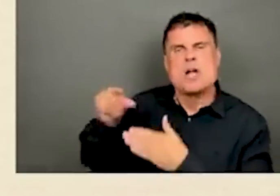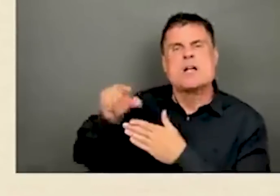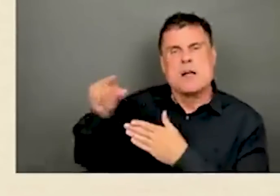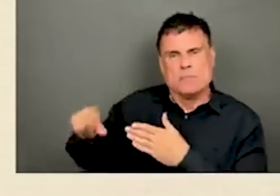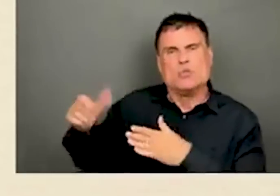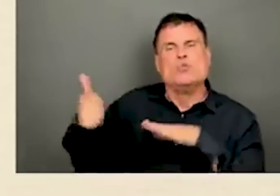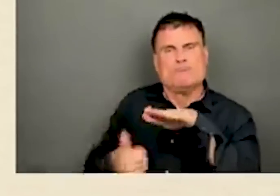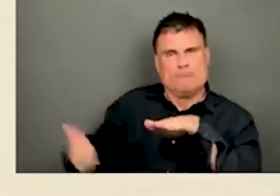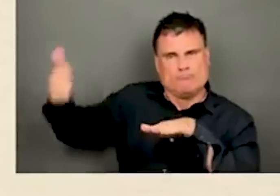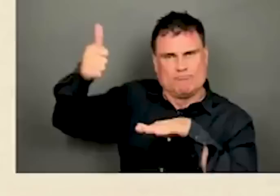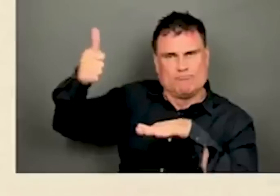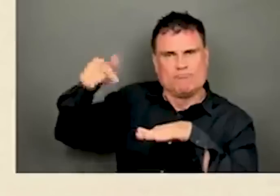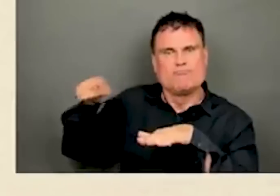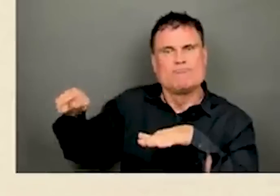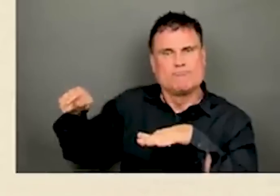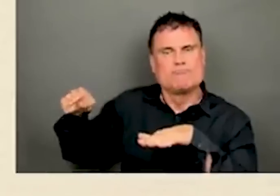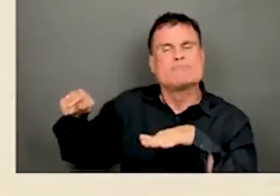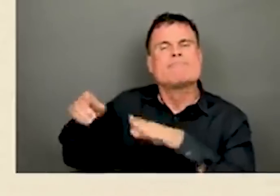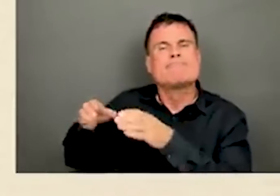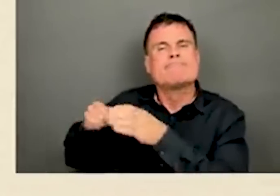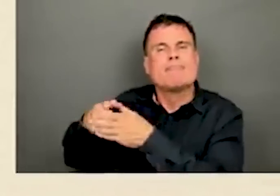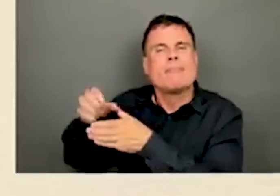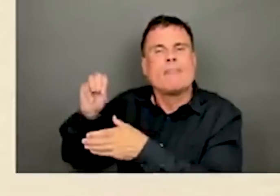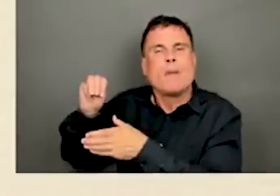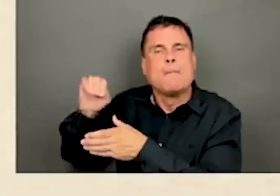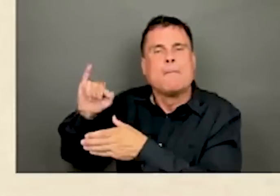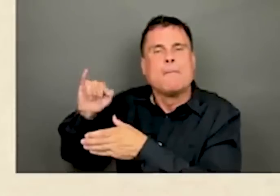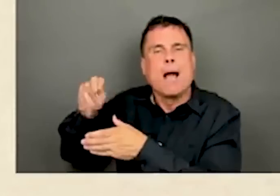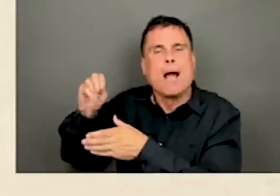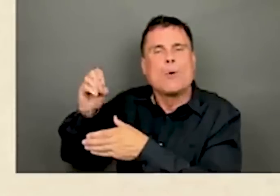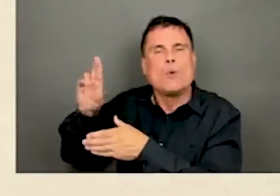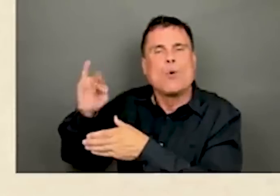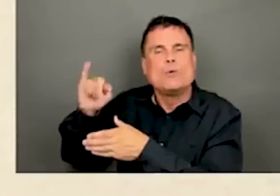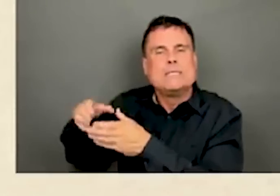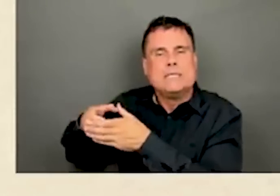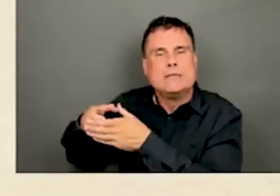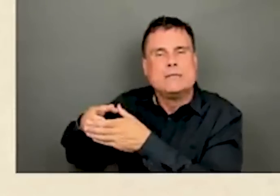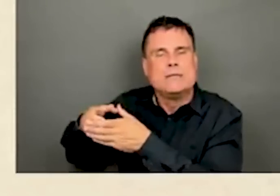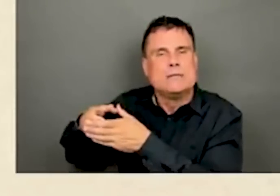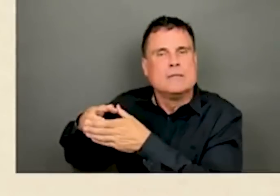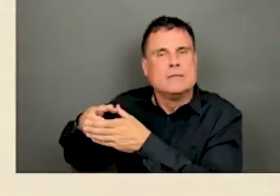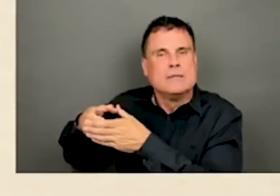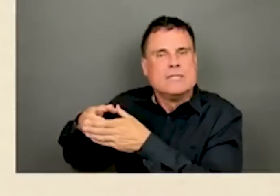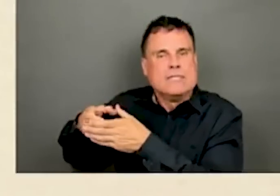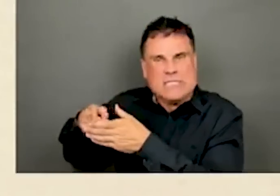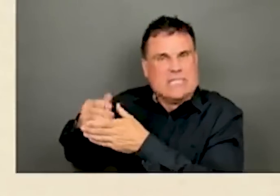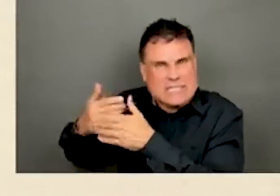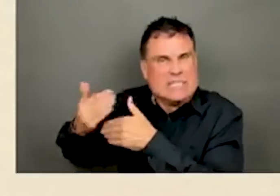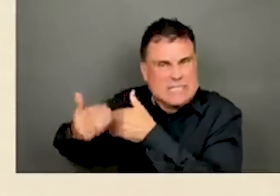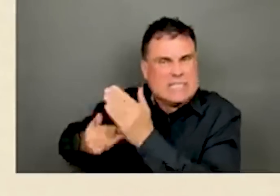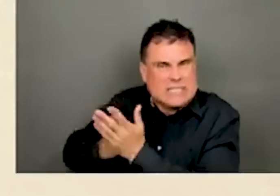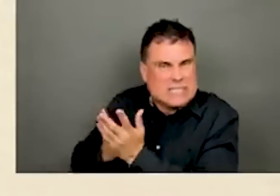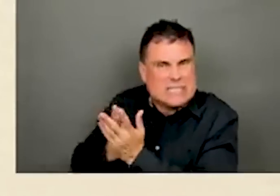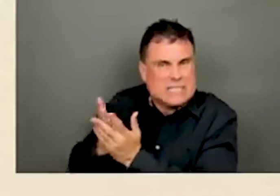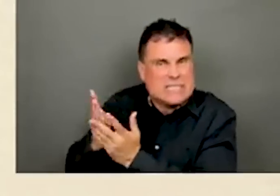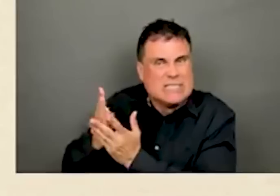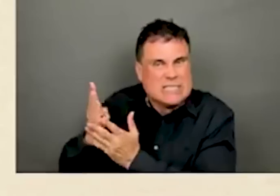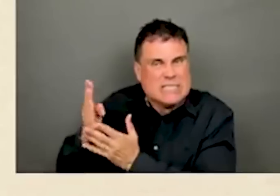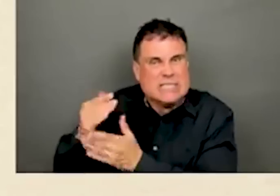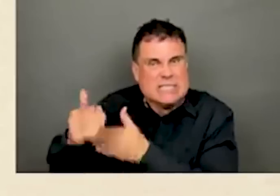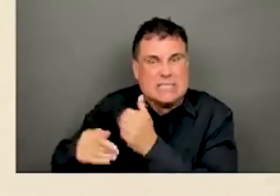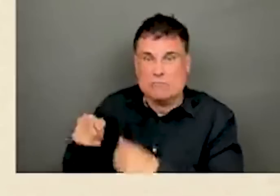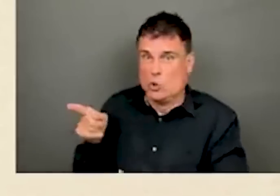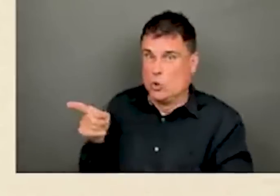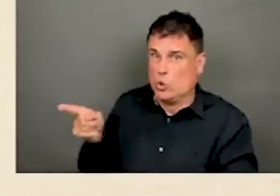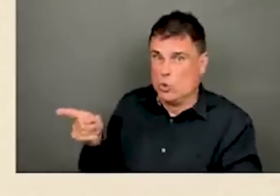the agenda. Do you feel, as you're leaving, that you were able to accomplish what you wanted to accomplish? You've been rolling from wildfires to floods